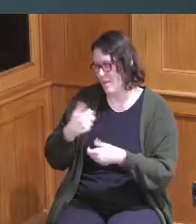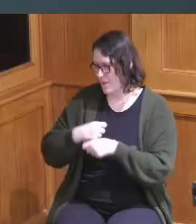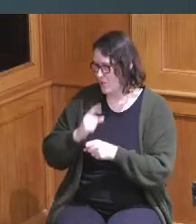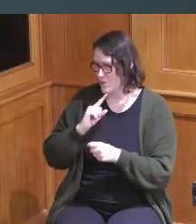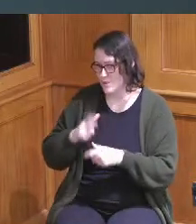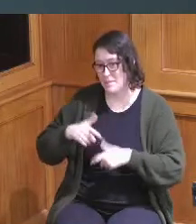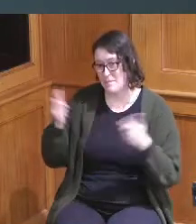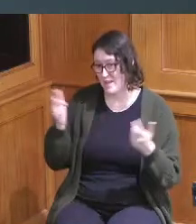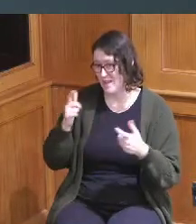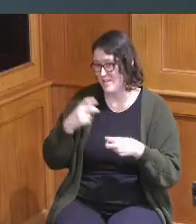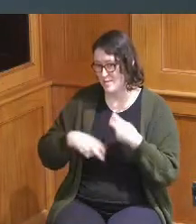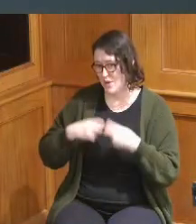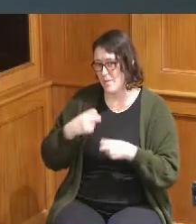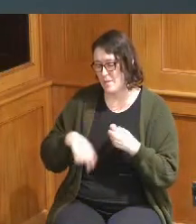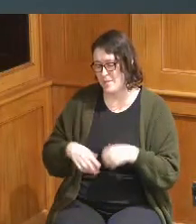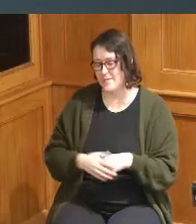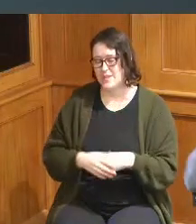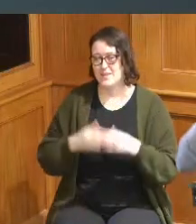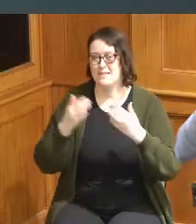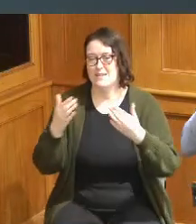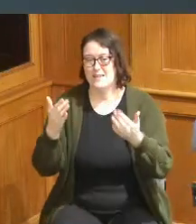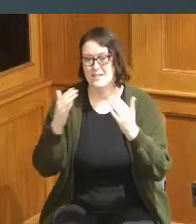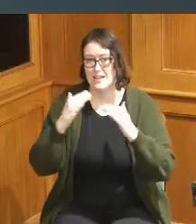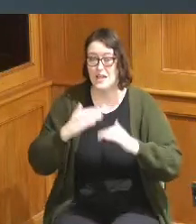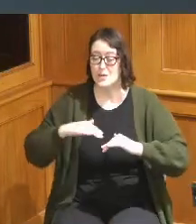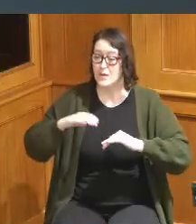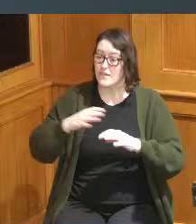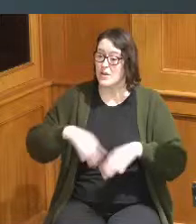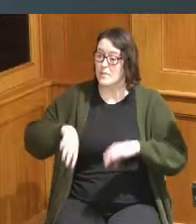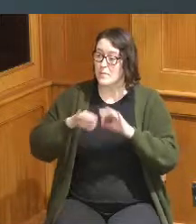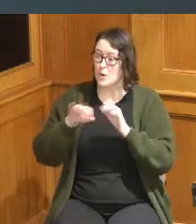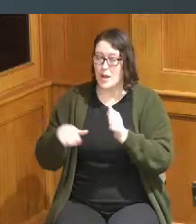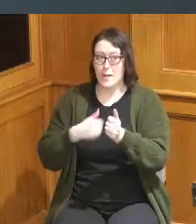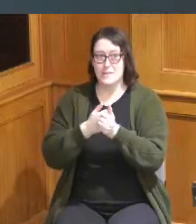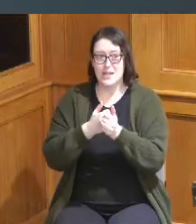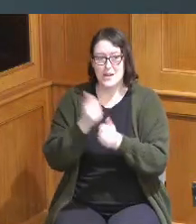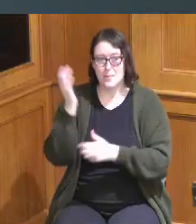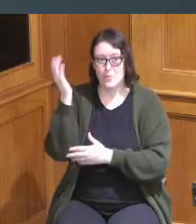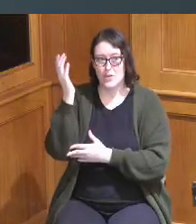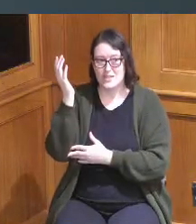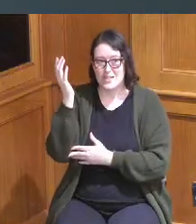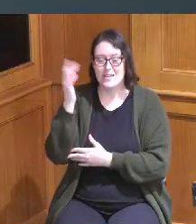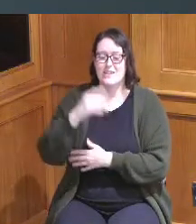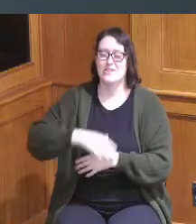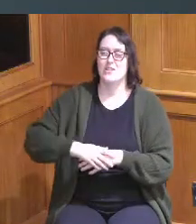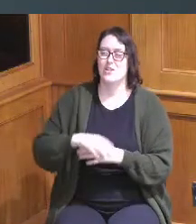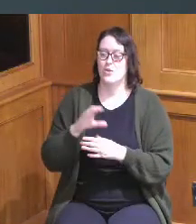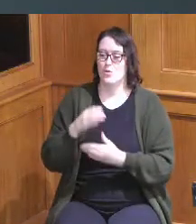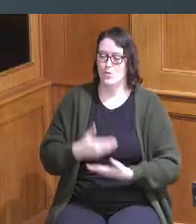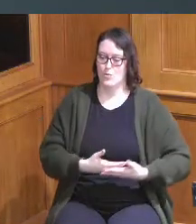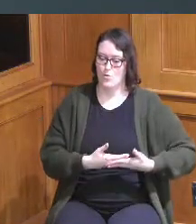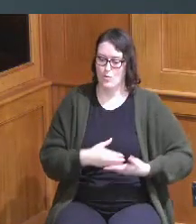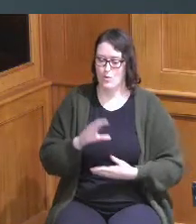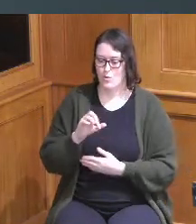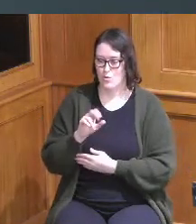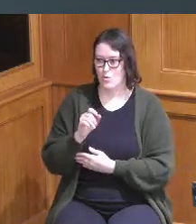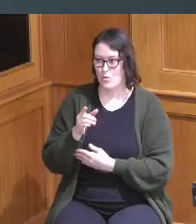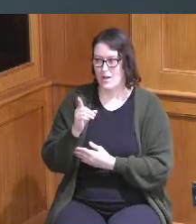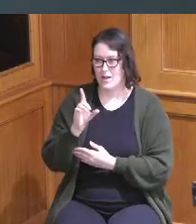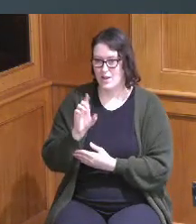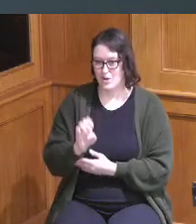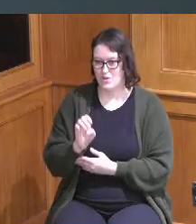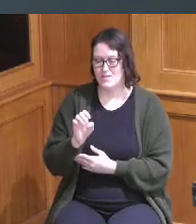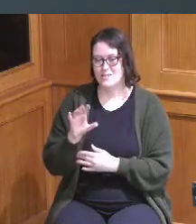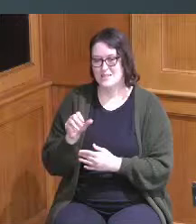issue. Next, we have a very important update and presentation by Cradle Cincinnati Champions of